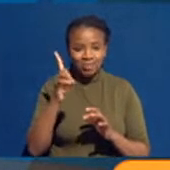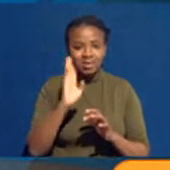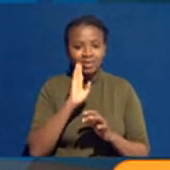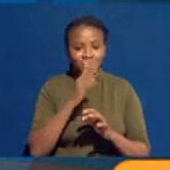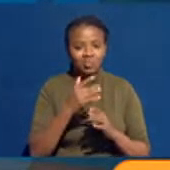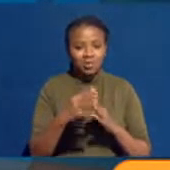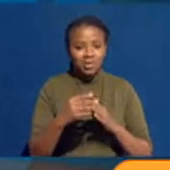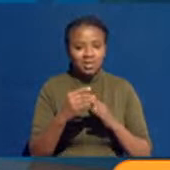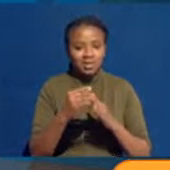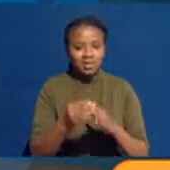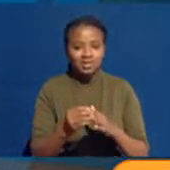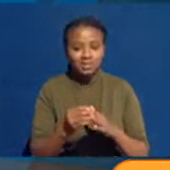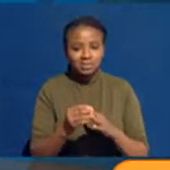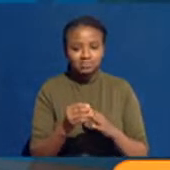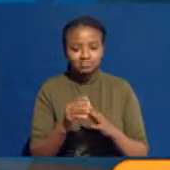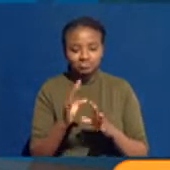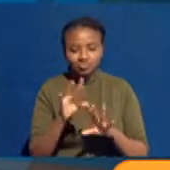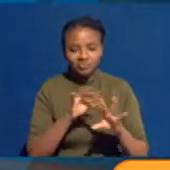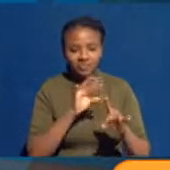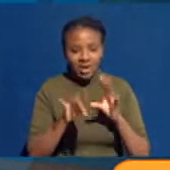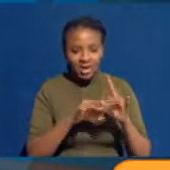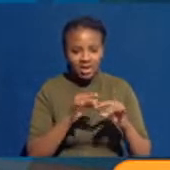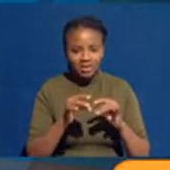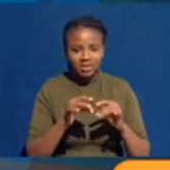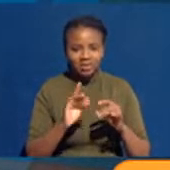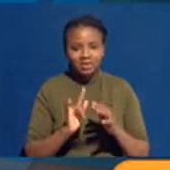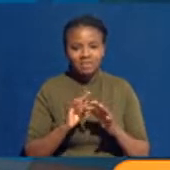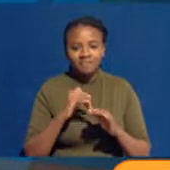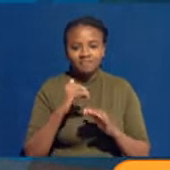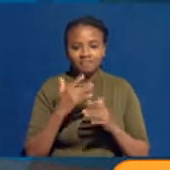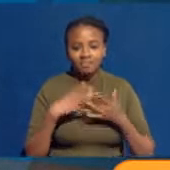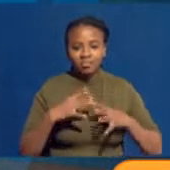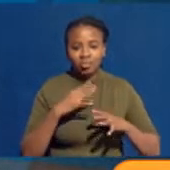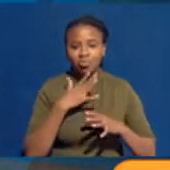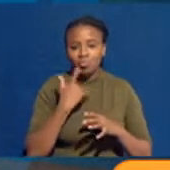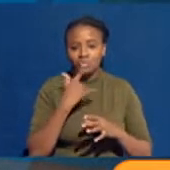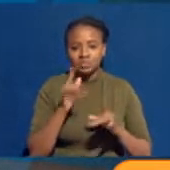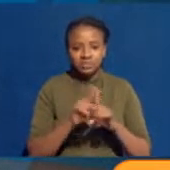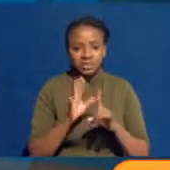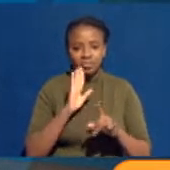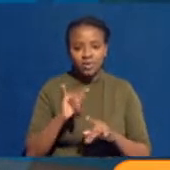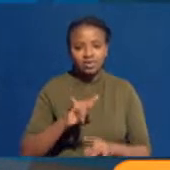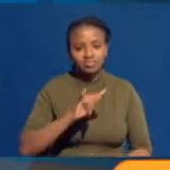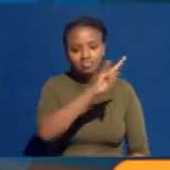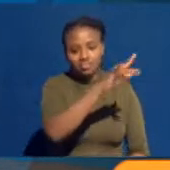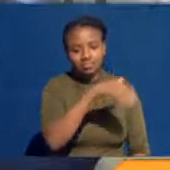finding future space travelers. Here is Dr. Jemison in her own words.